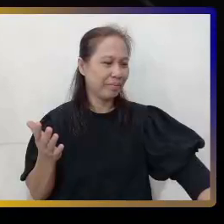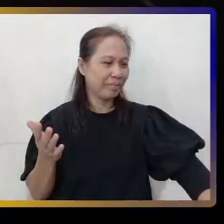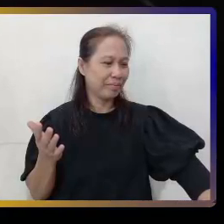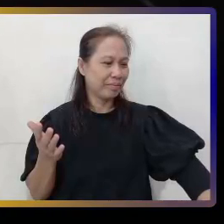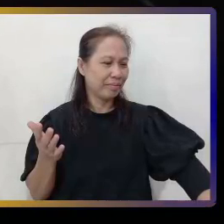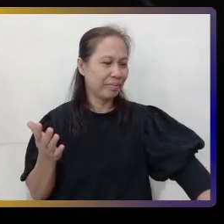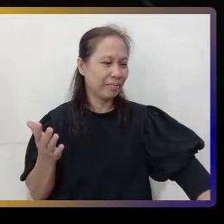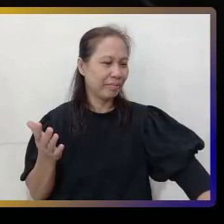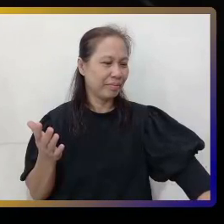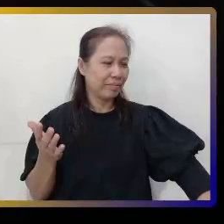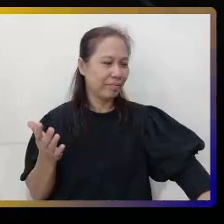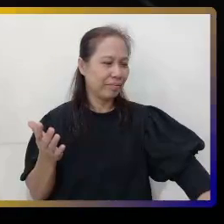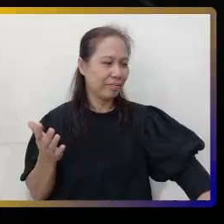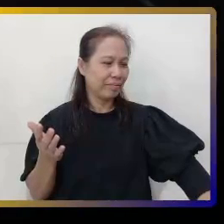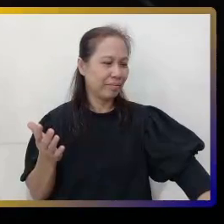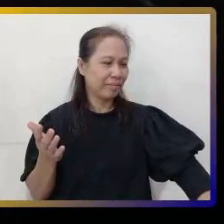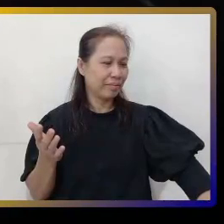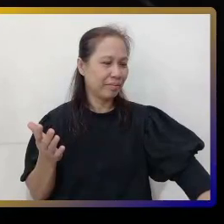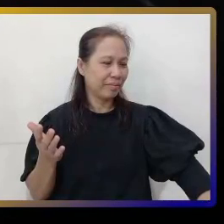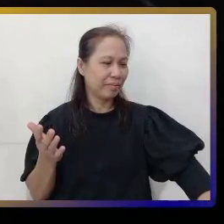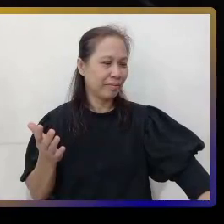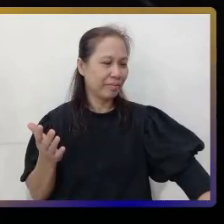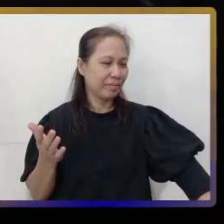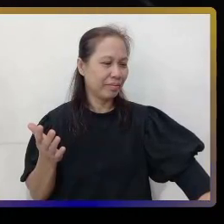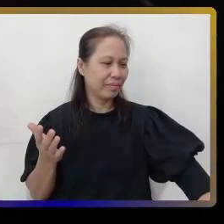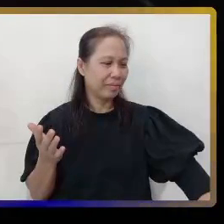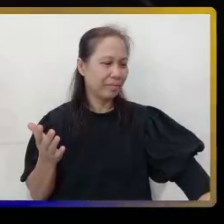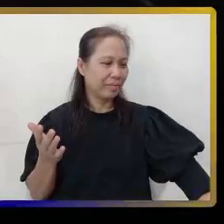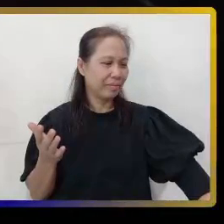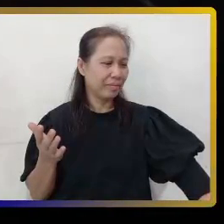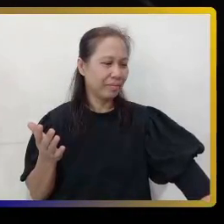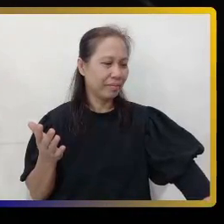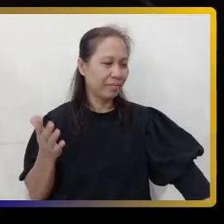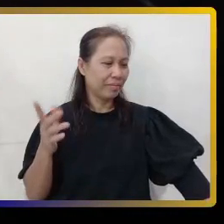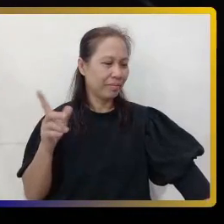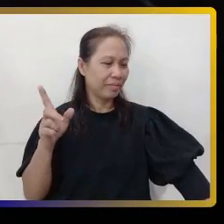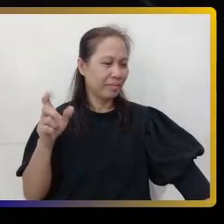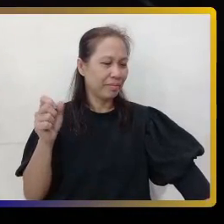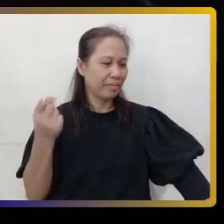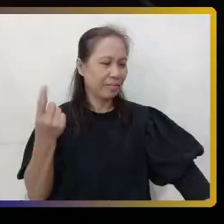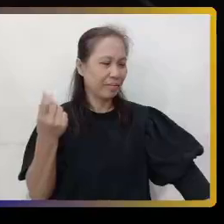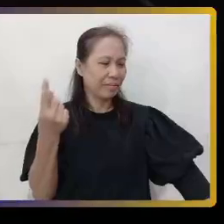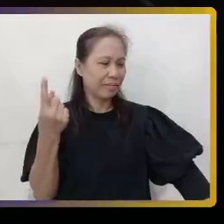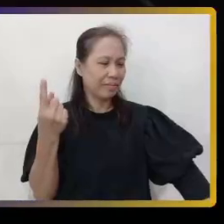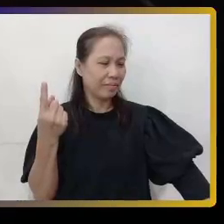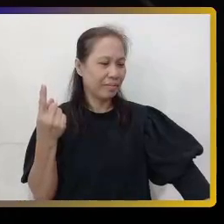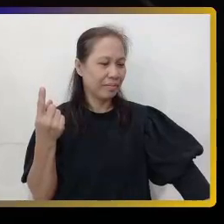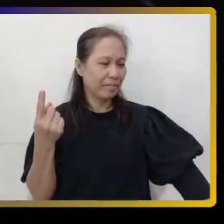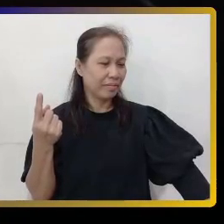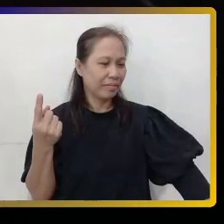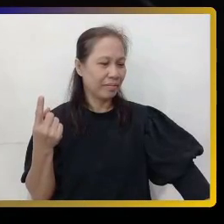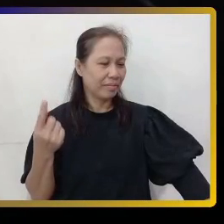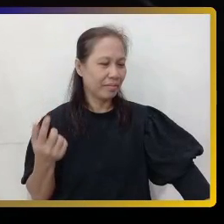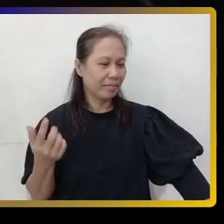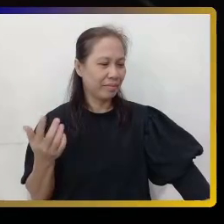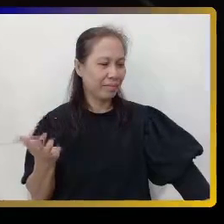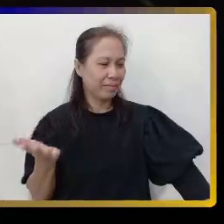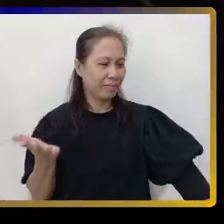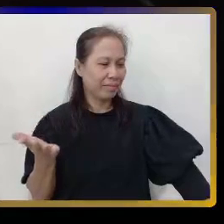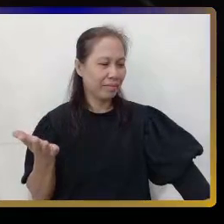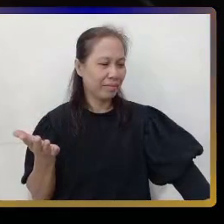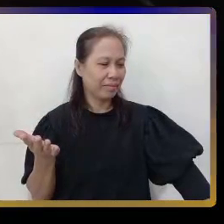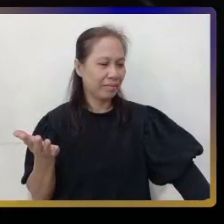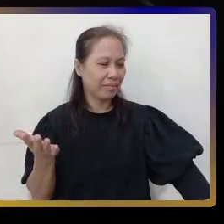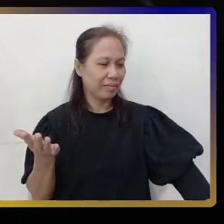gentiles and in every place in Innocence shall be offered unto my name and a pure